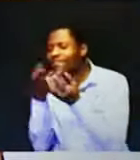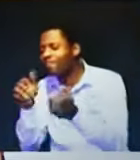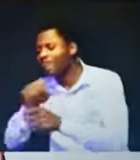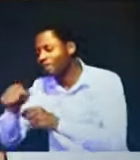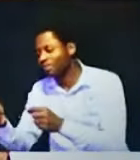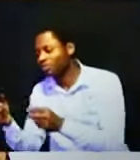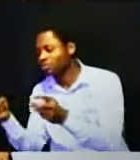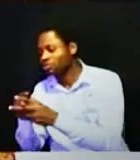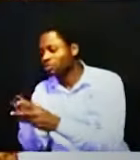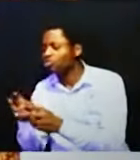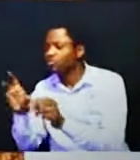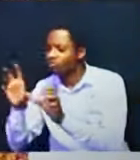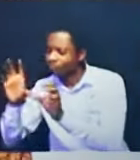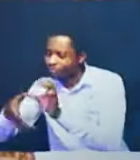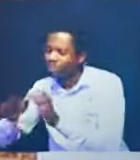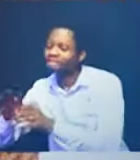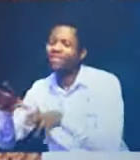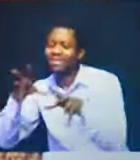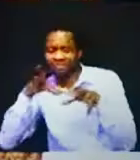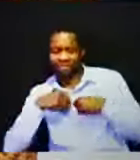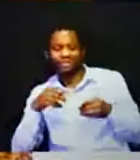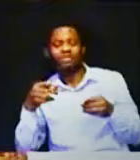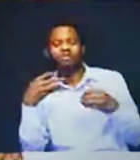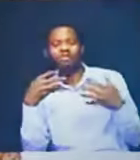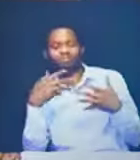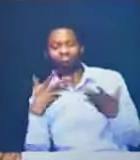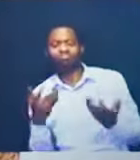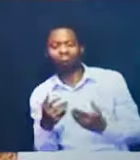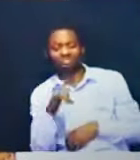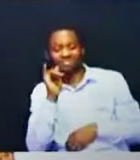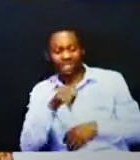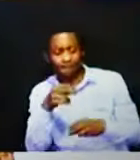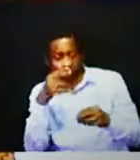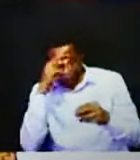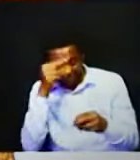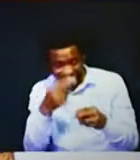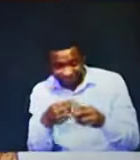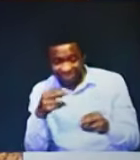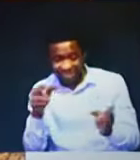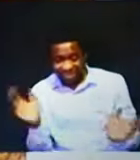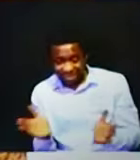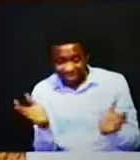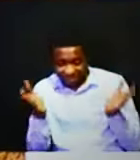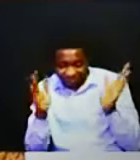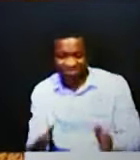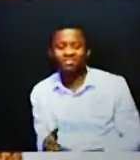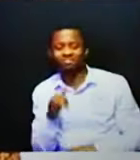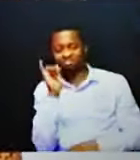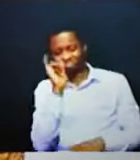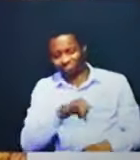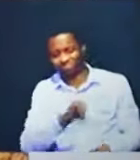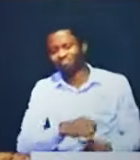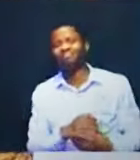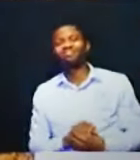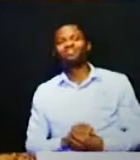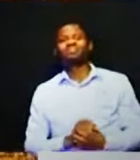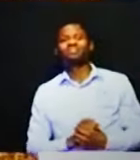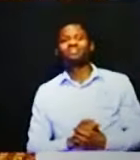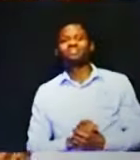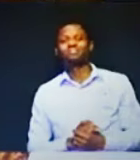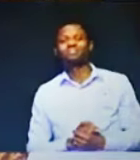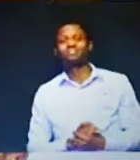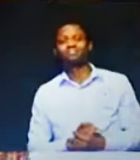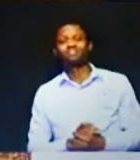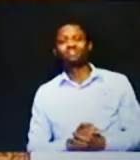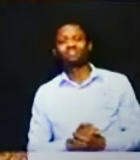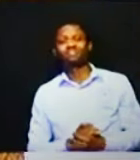of encouragement. This man for Paul, bra, oba, ebe kan esu yan for no for frono. Na untumi enjin intum. Nanso, banaba, efa no